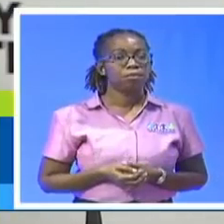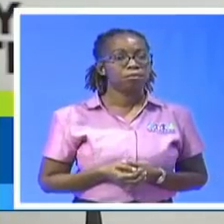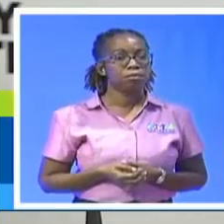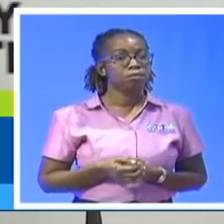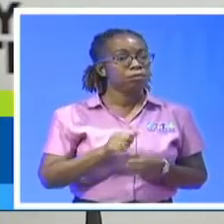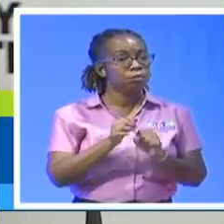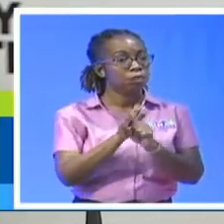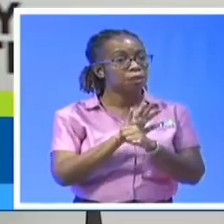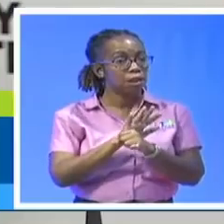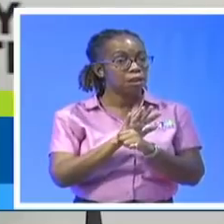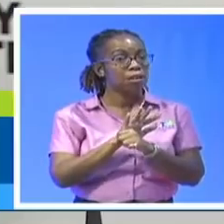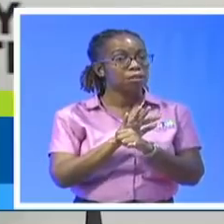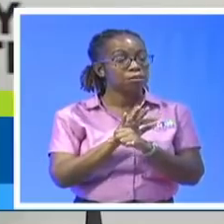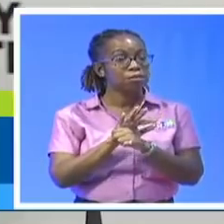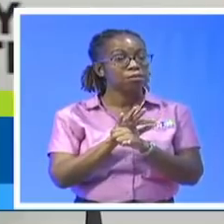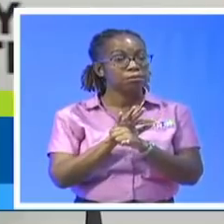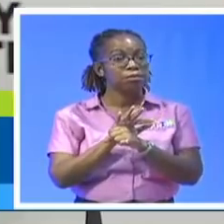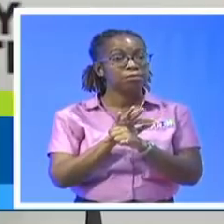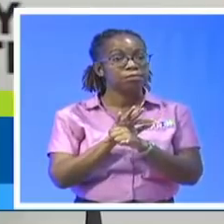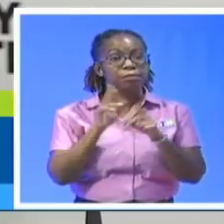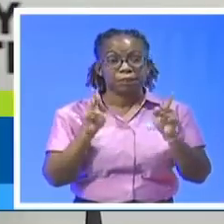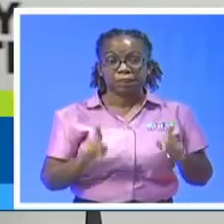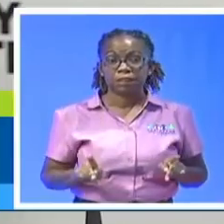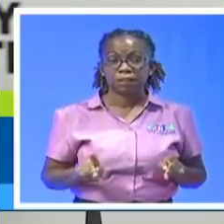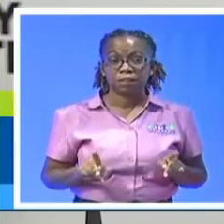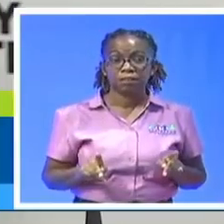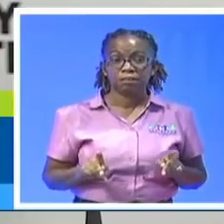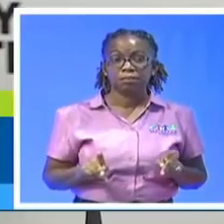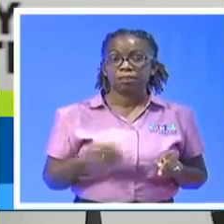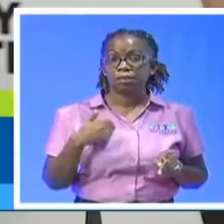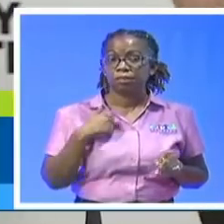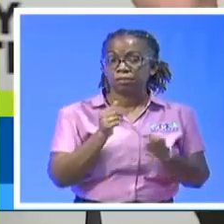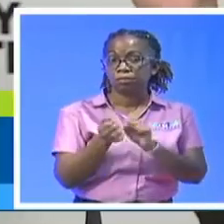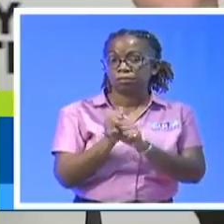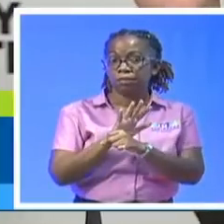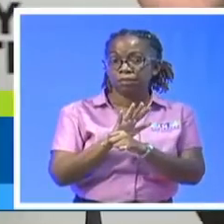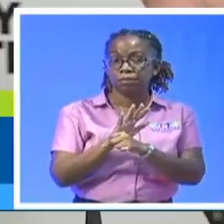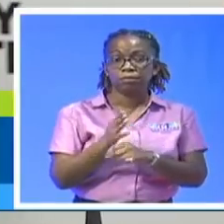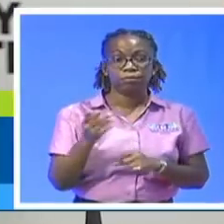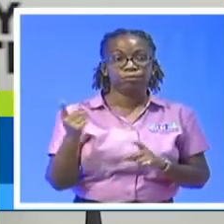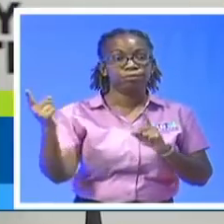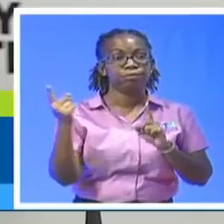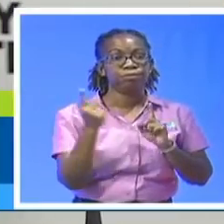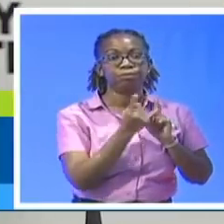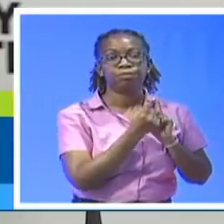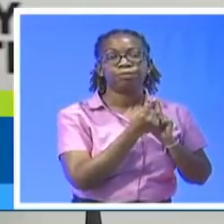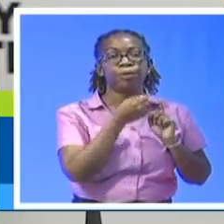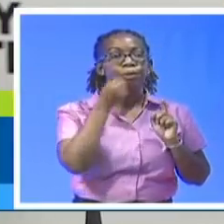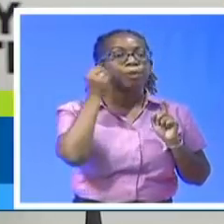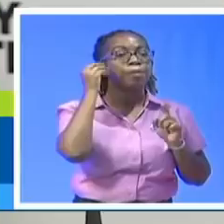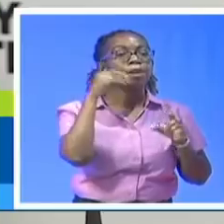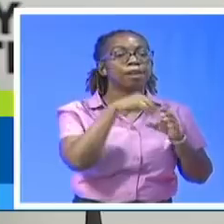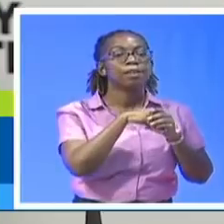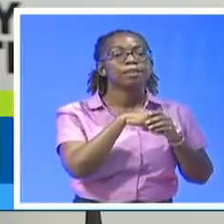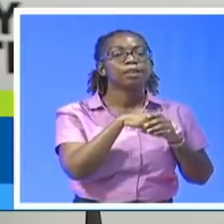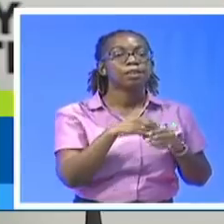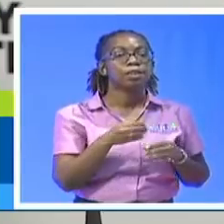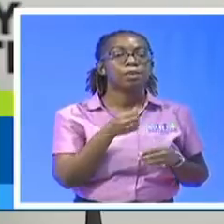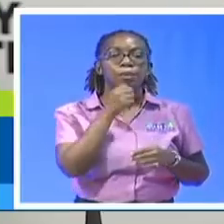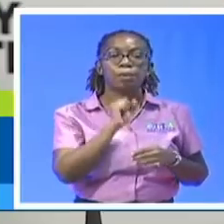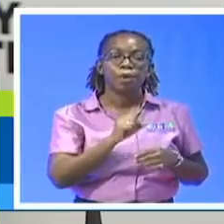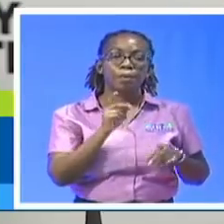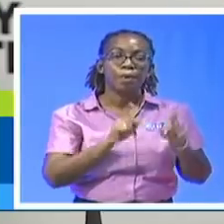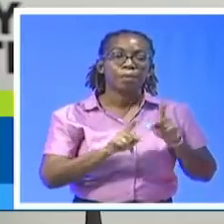and being brought into the home setting and infecting the elderly and now very young